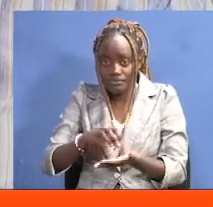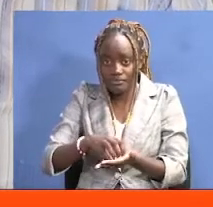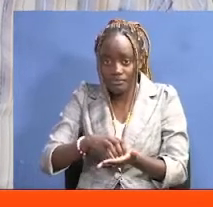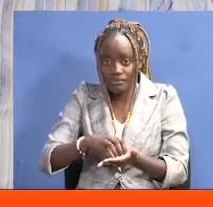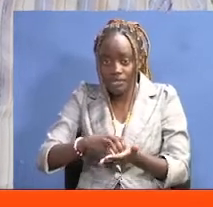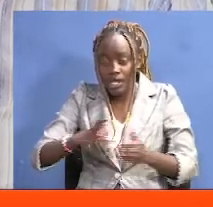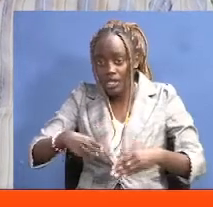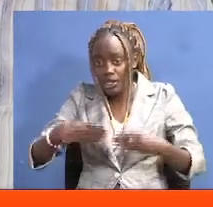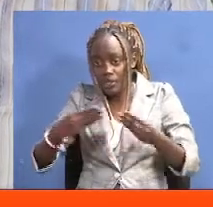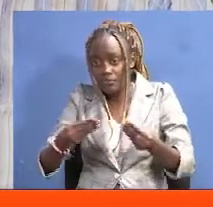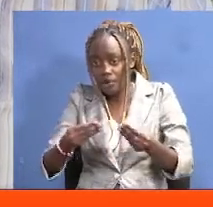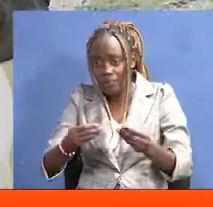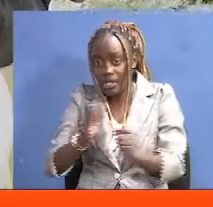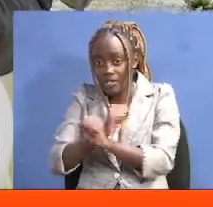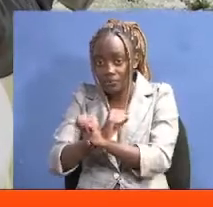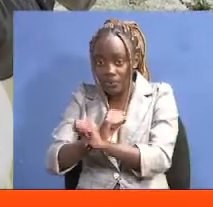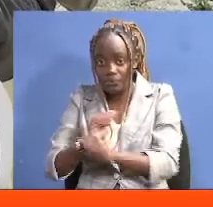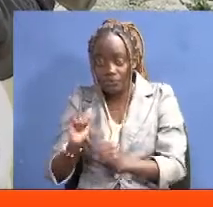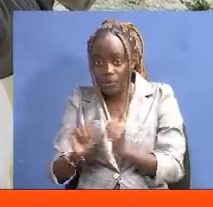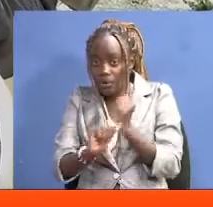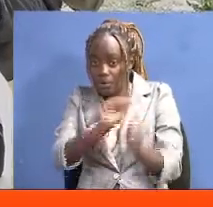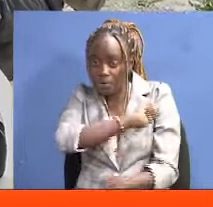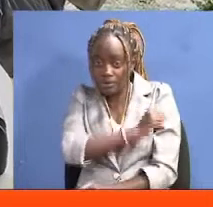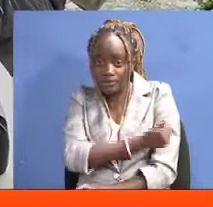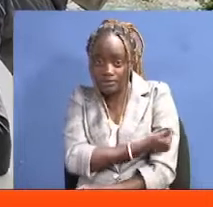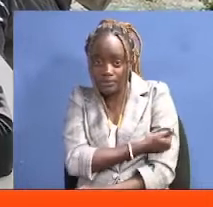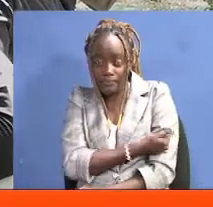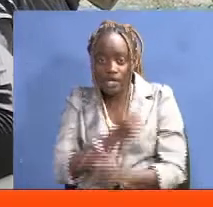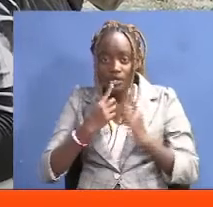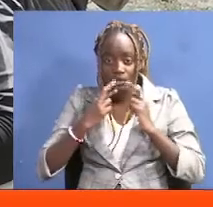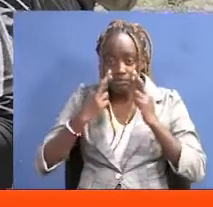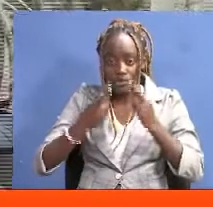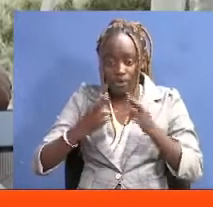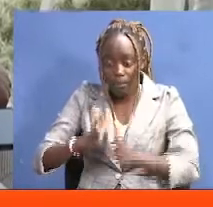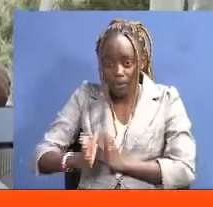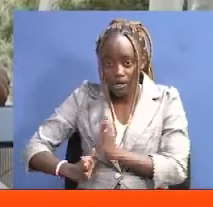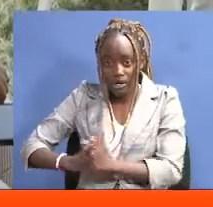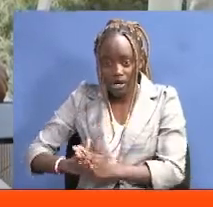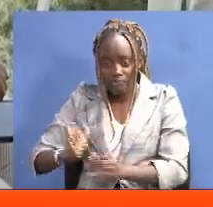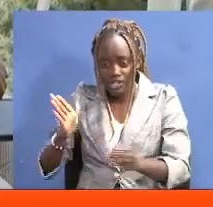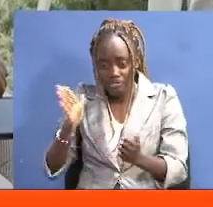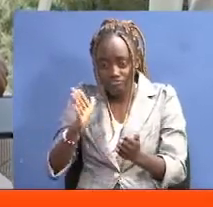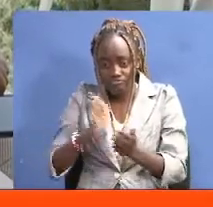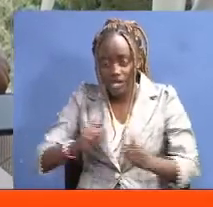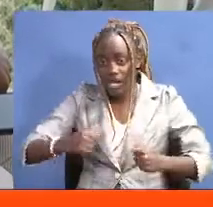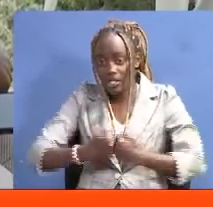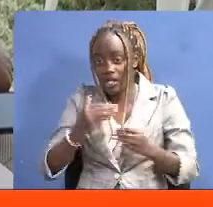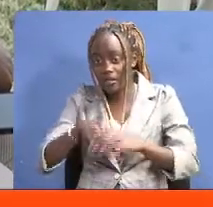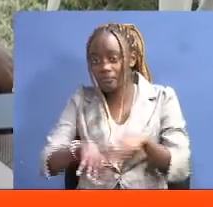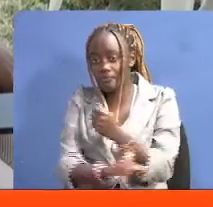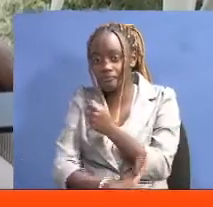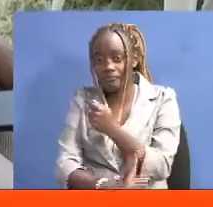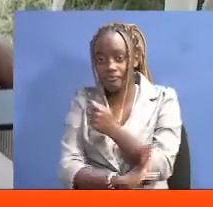the National Transport Safety Authority, NTSA, with a report and a plan to reduce accidents in the